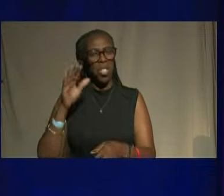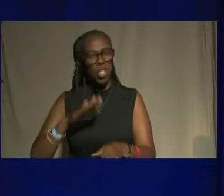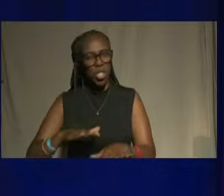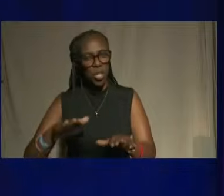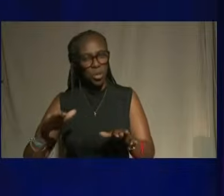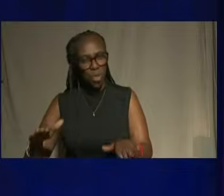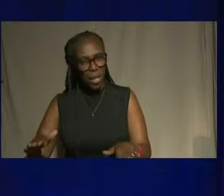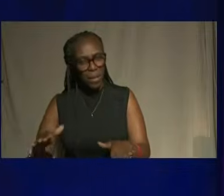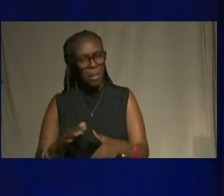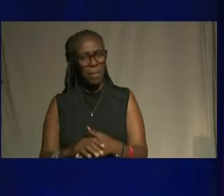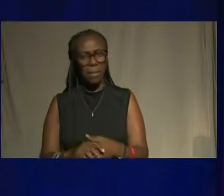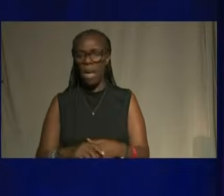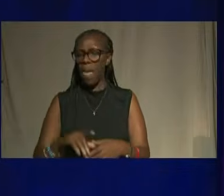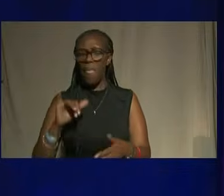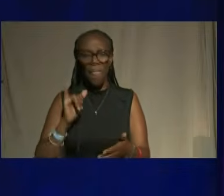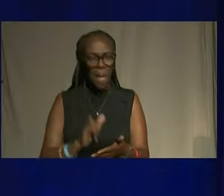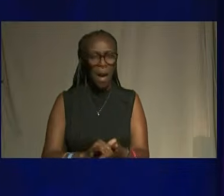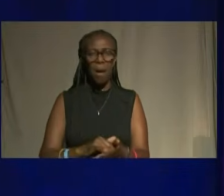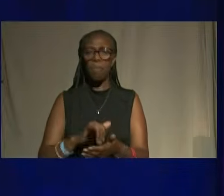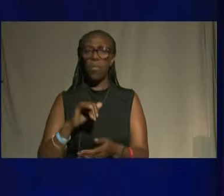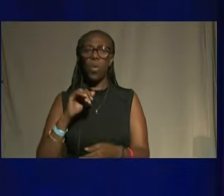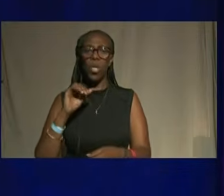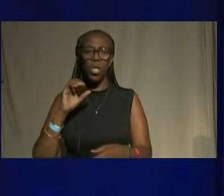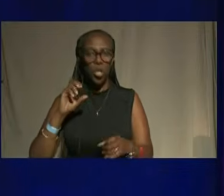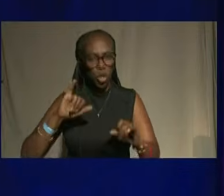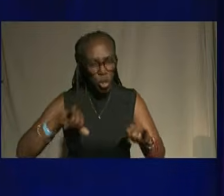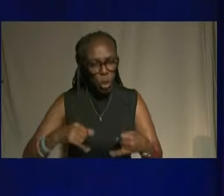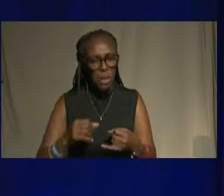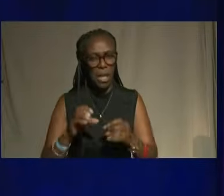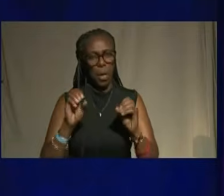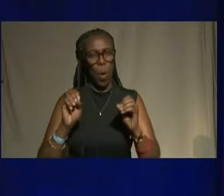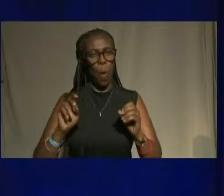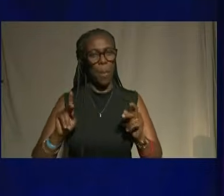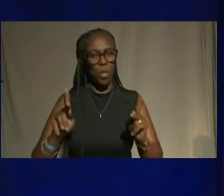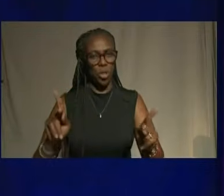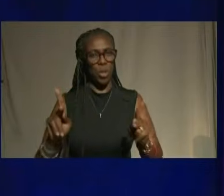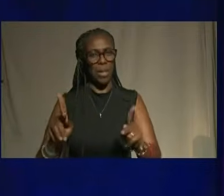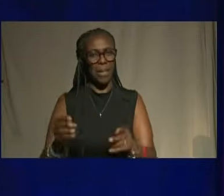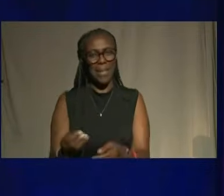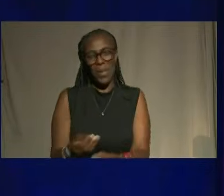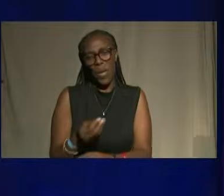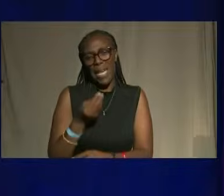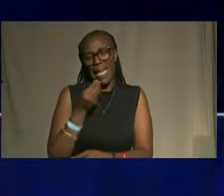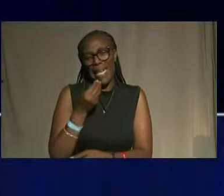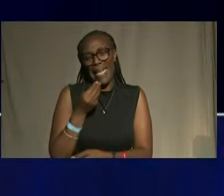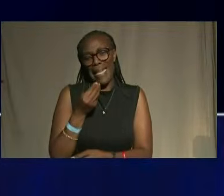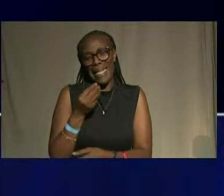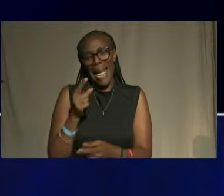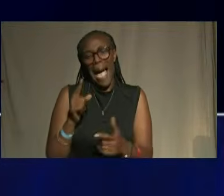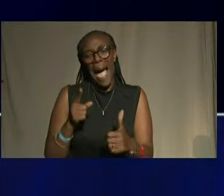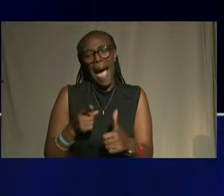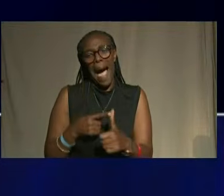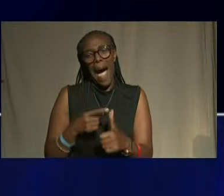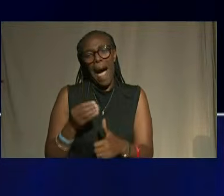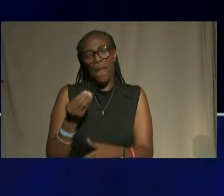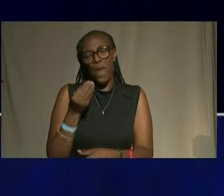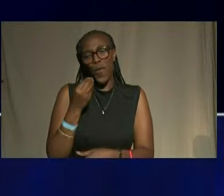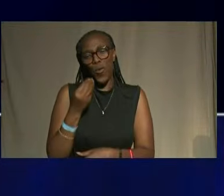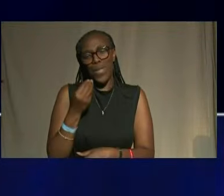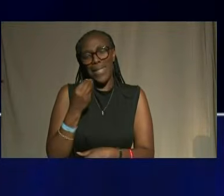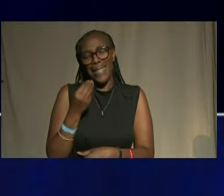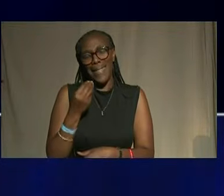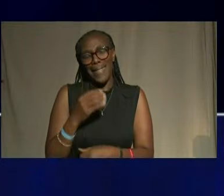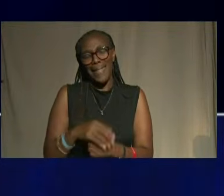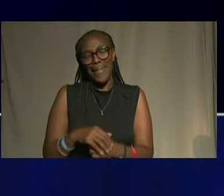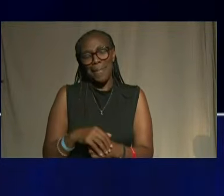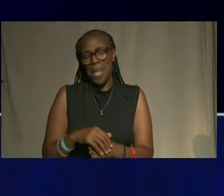children. That was just an opportunity for somebody to eat our food. Let us be clear about that. It was